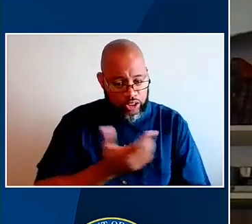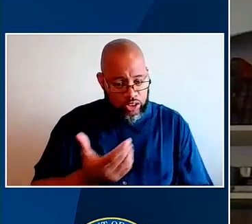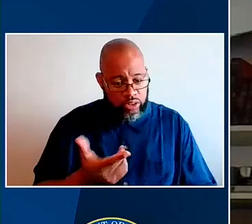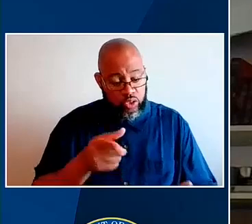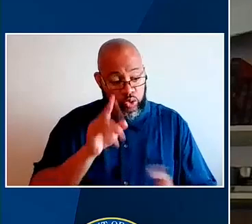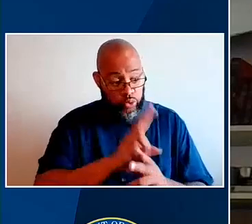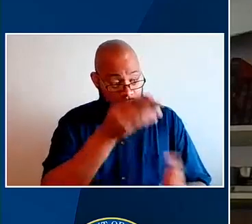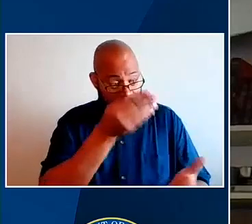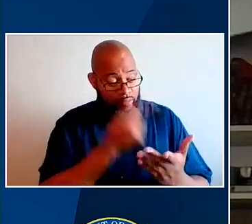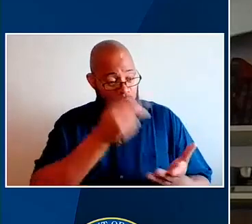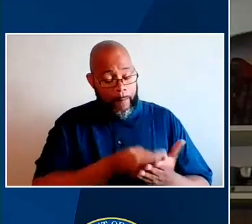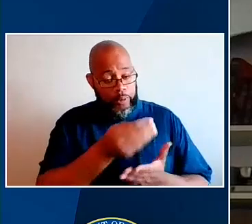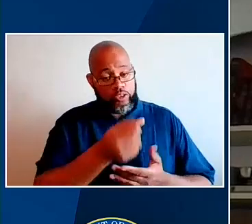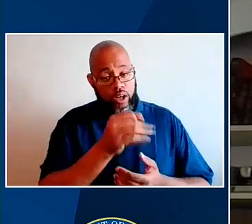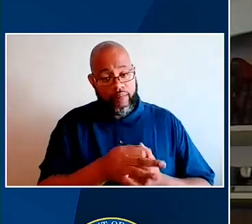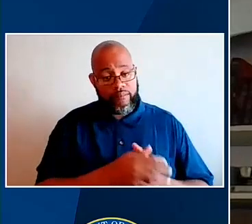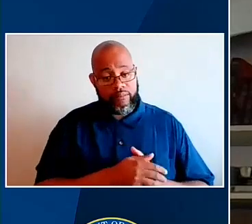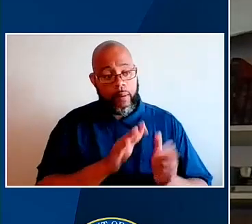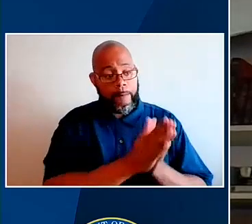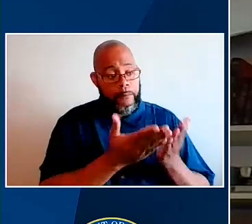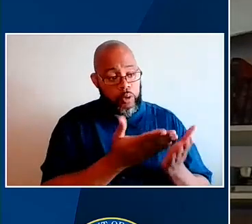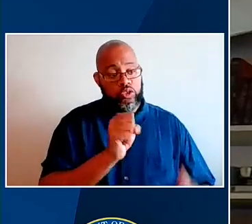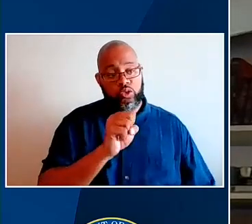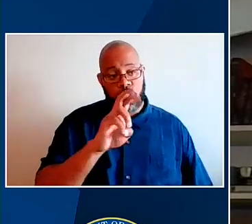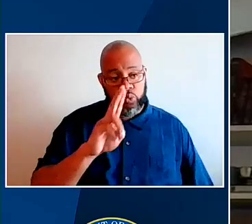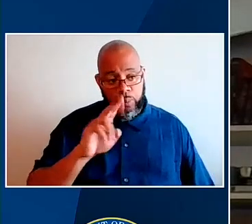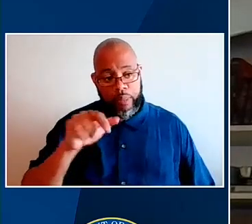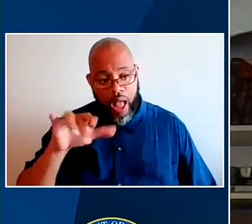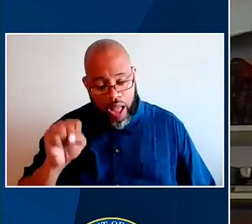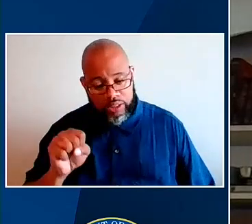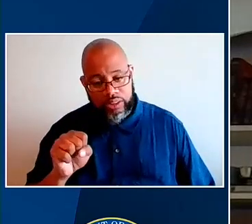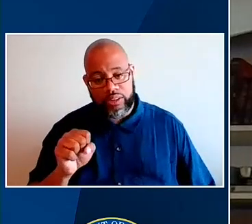funds for the purchase of books and supplies. We're, you know,